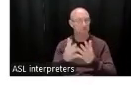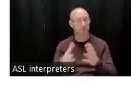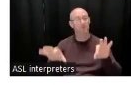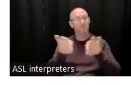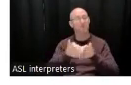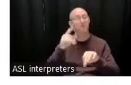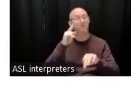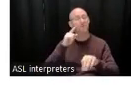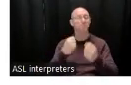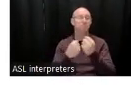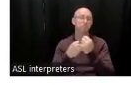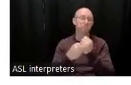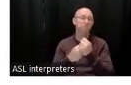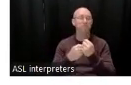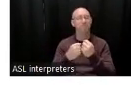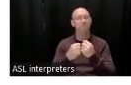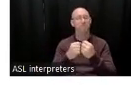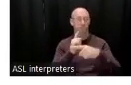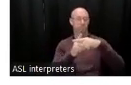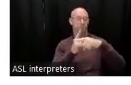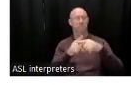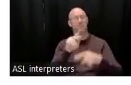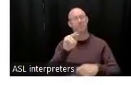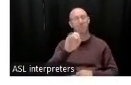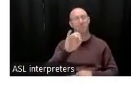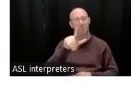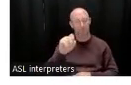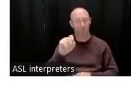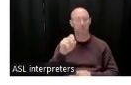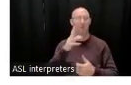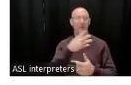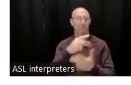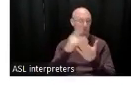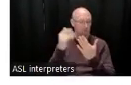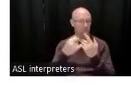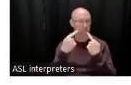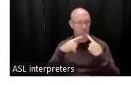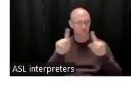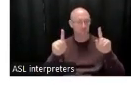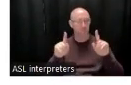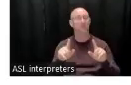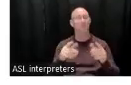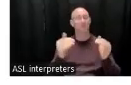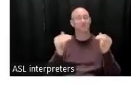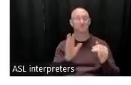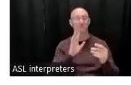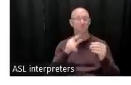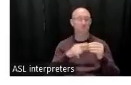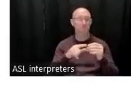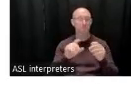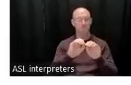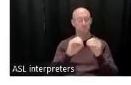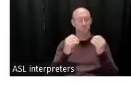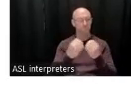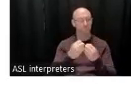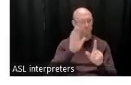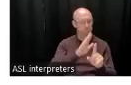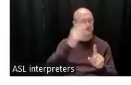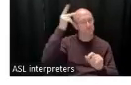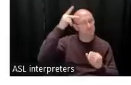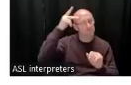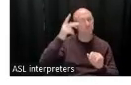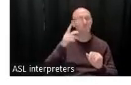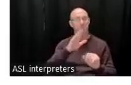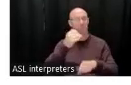up and making sure that a project comes through well. You can talk about the organizational philosophy. So does